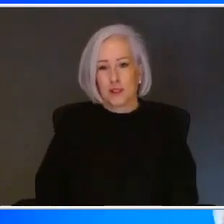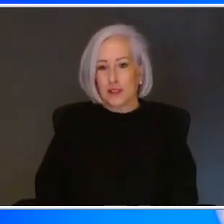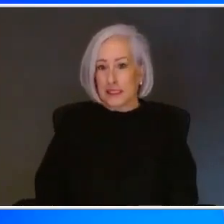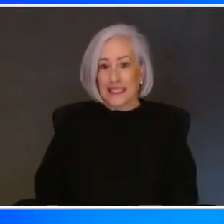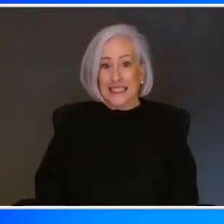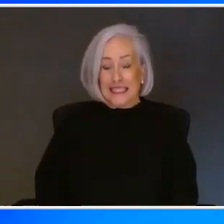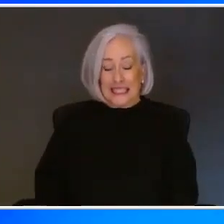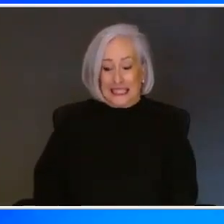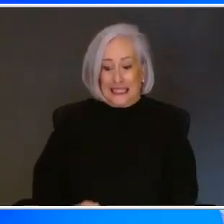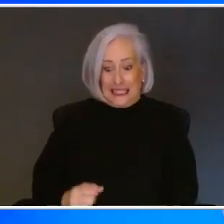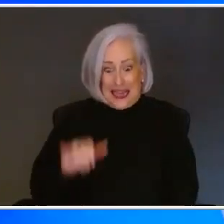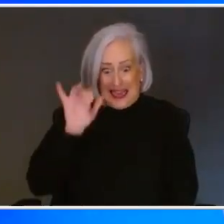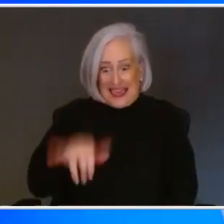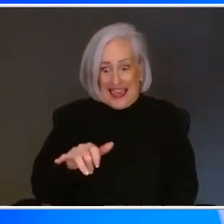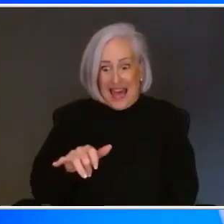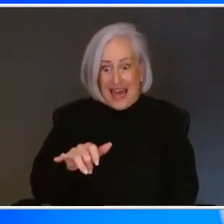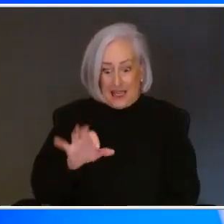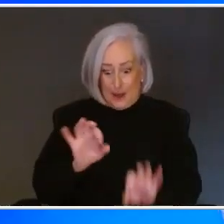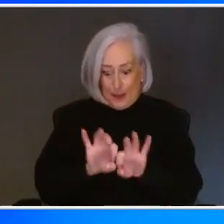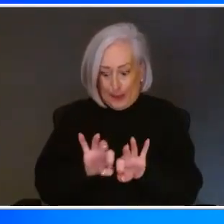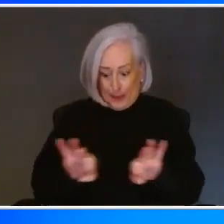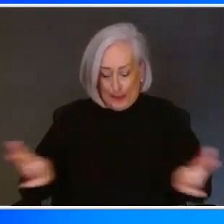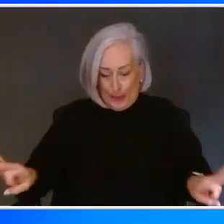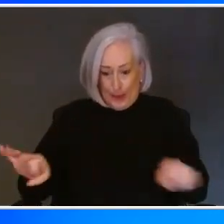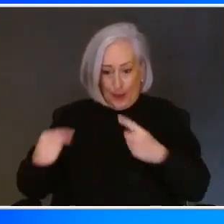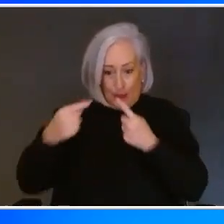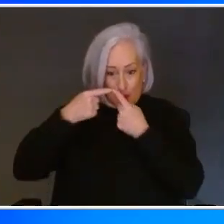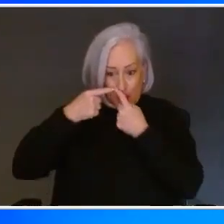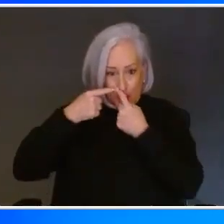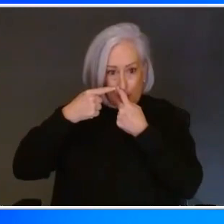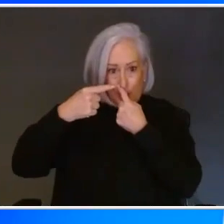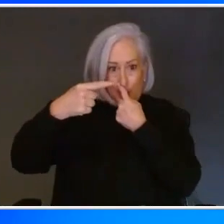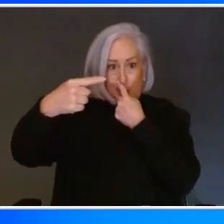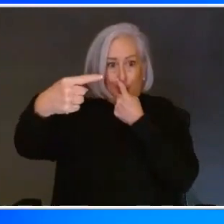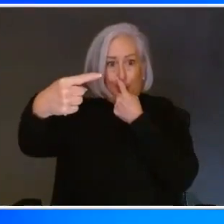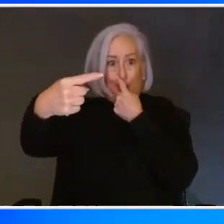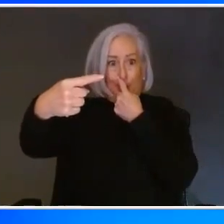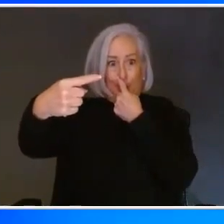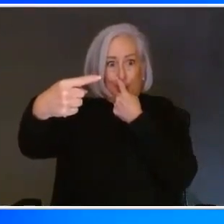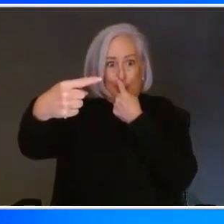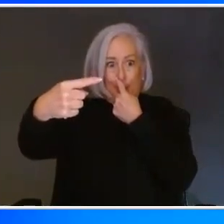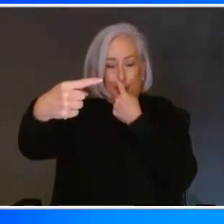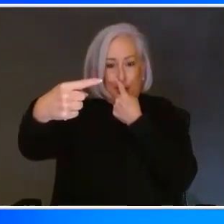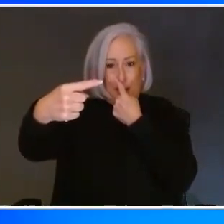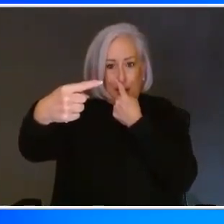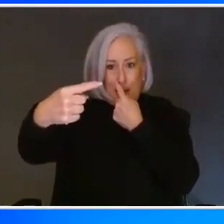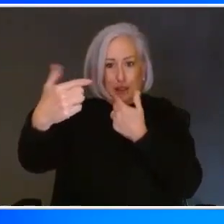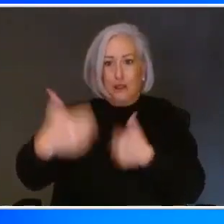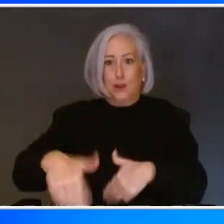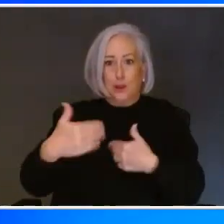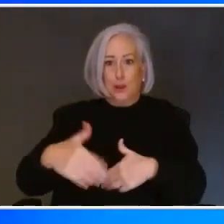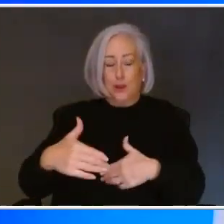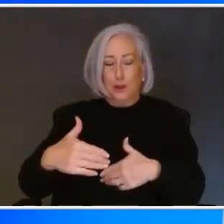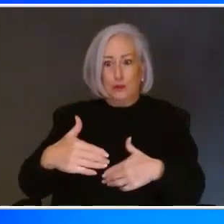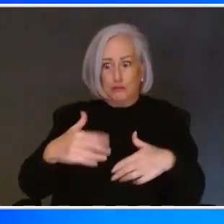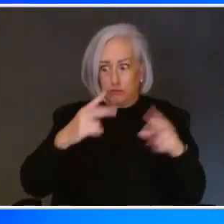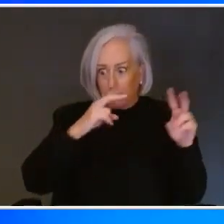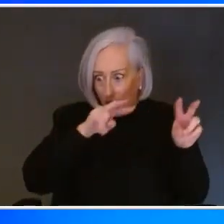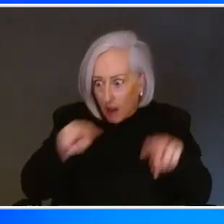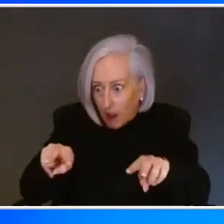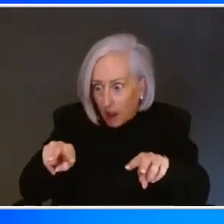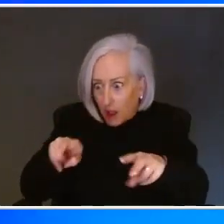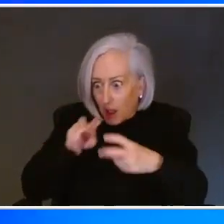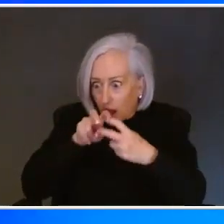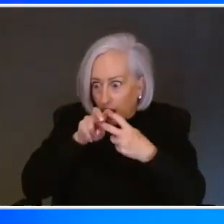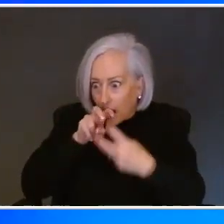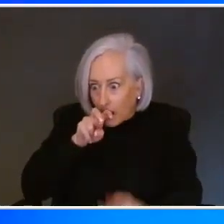sticking out a half a foot from the front of his cheek. It was extremely striking. Everybody who immediately